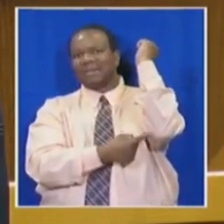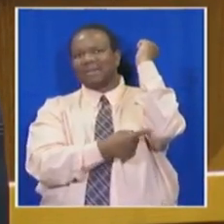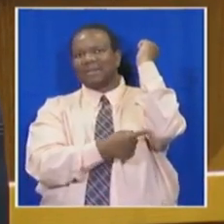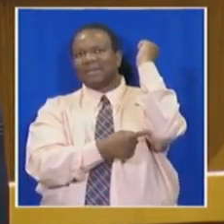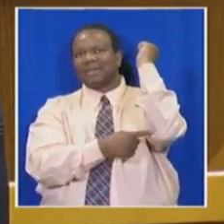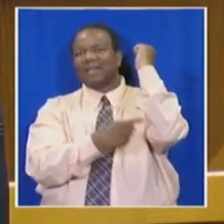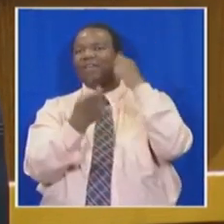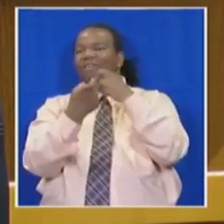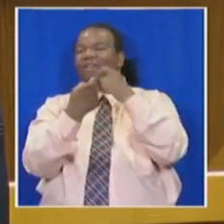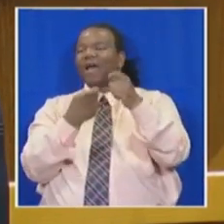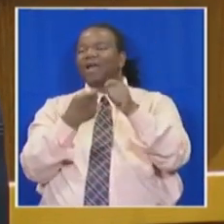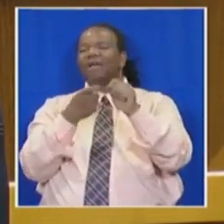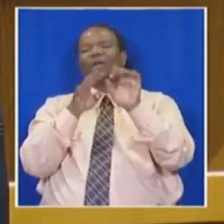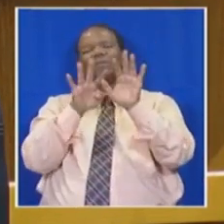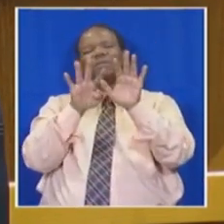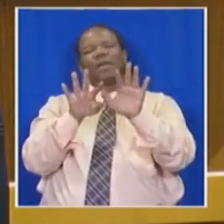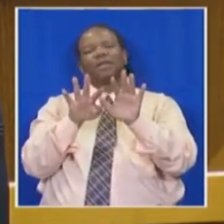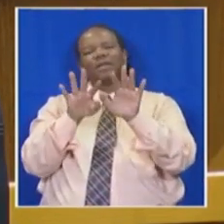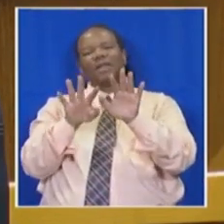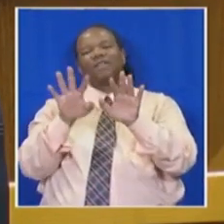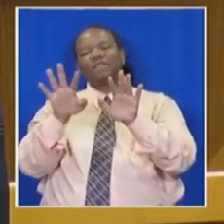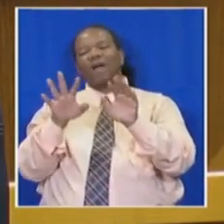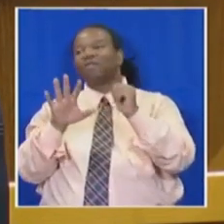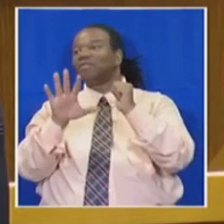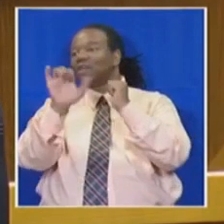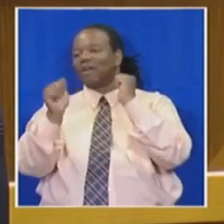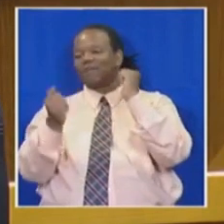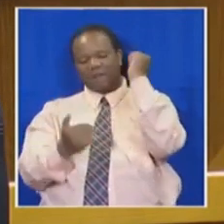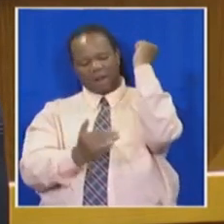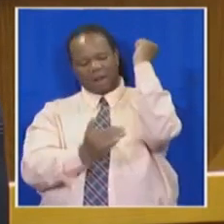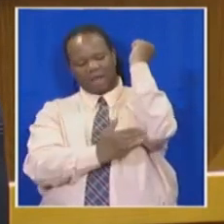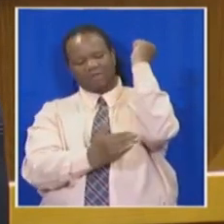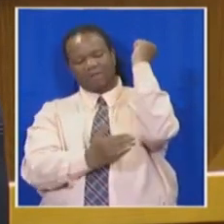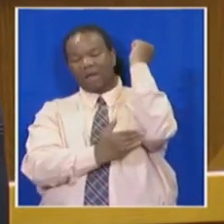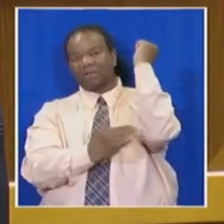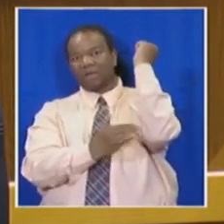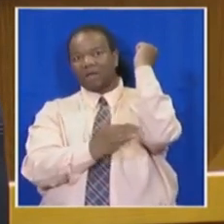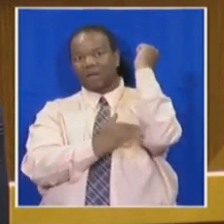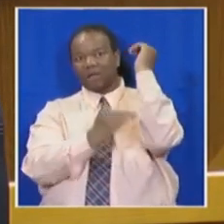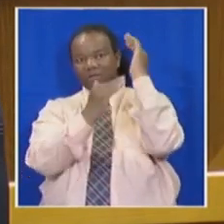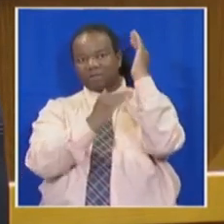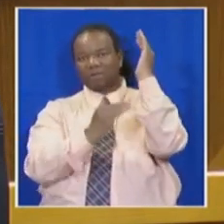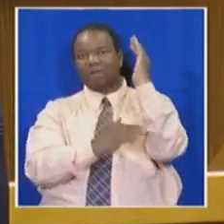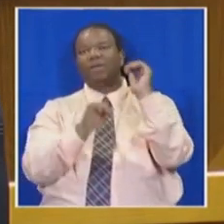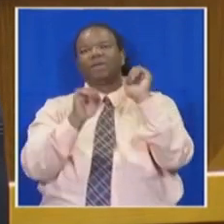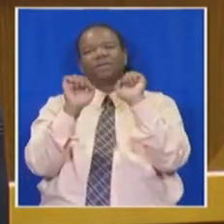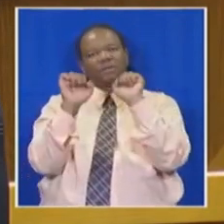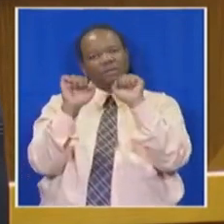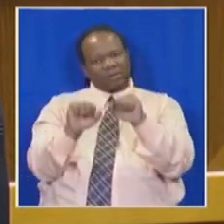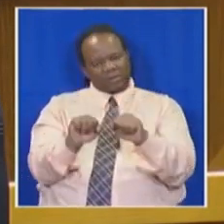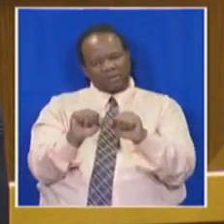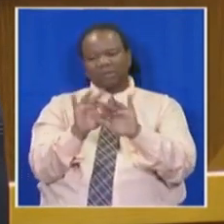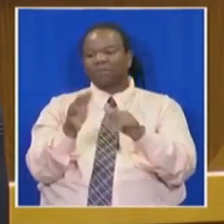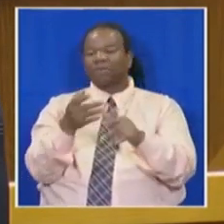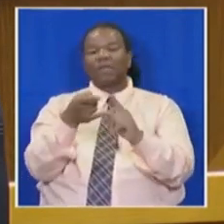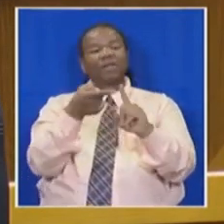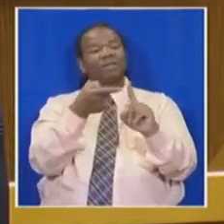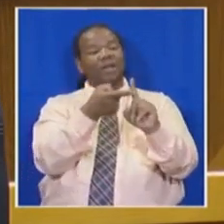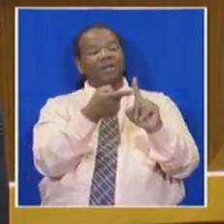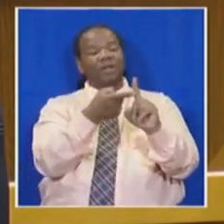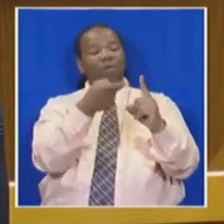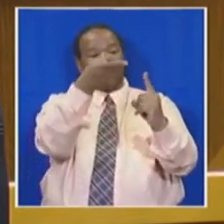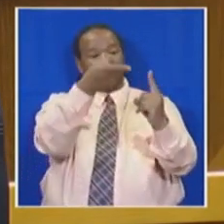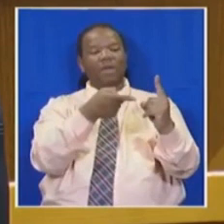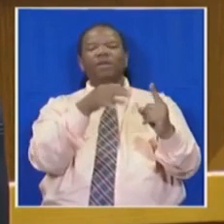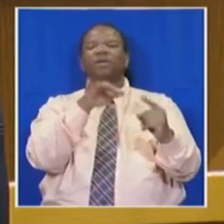since 1995. She is very much aware that she comes from one of the provinces where